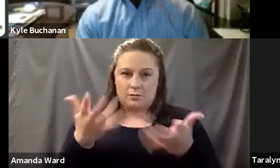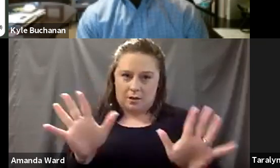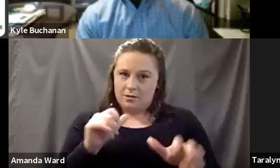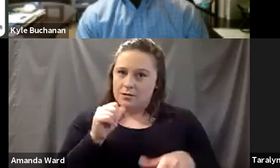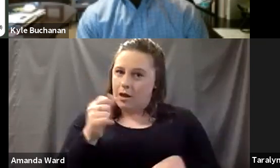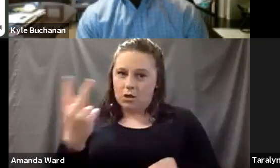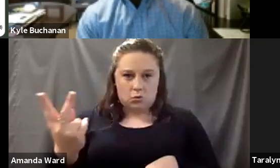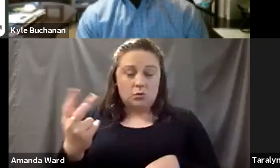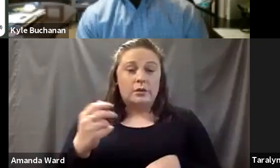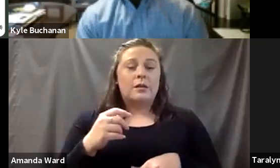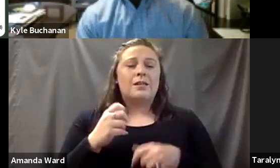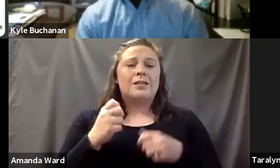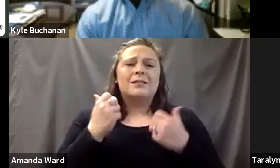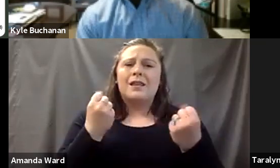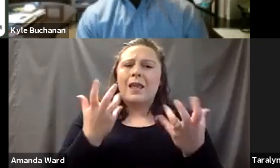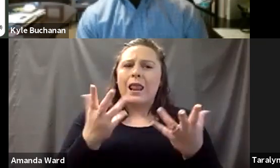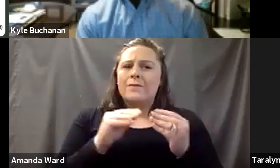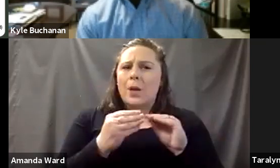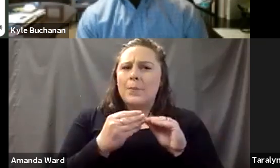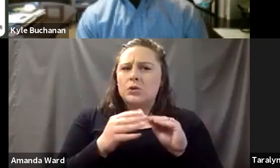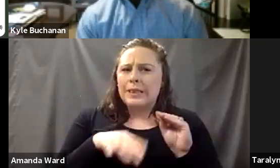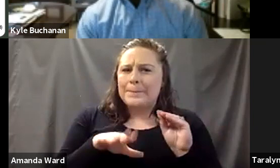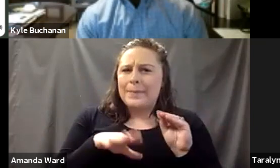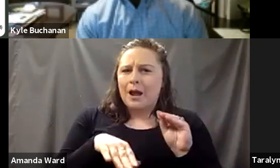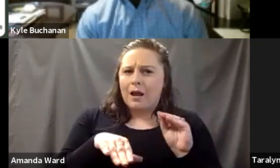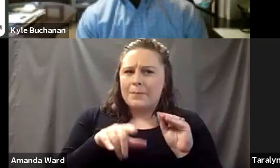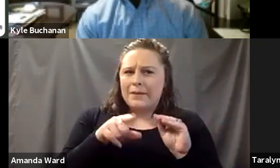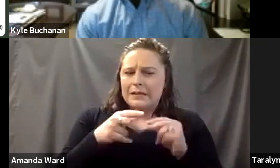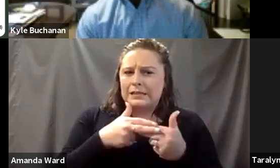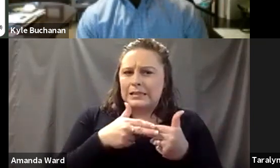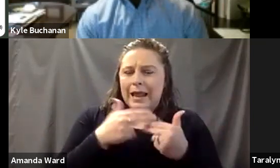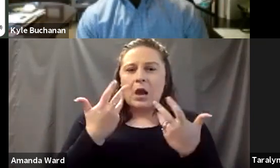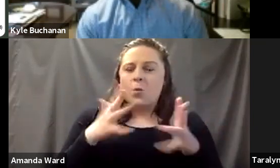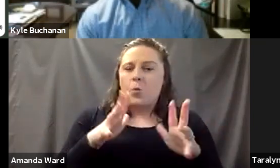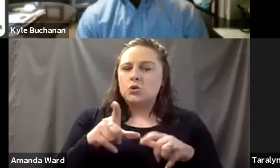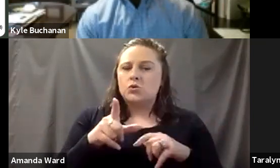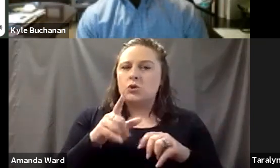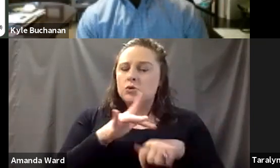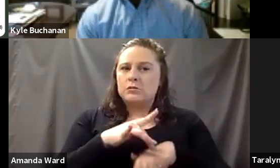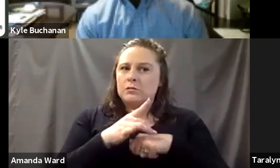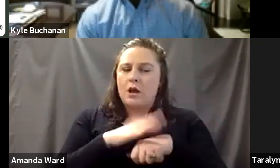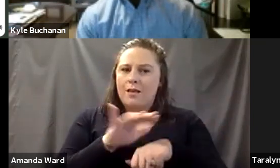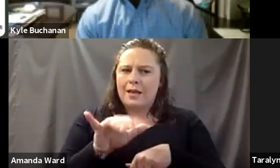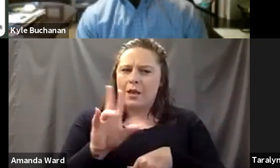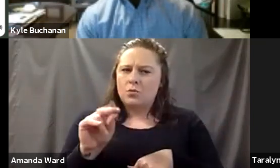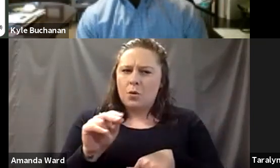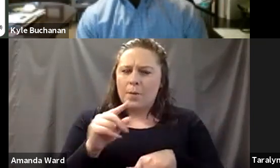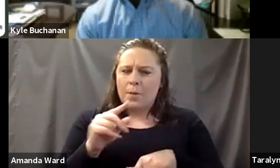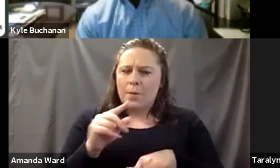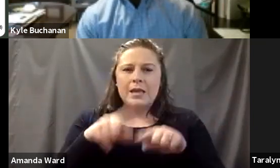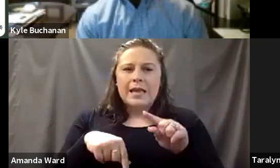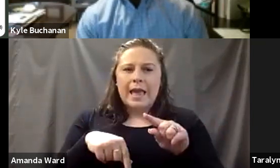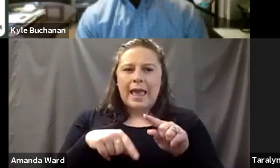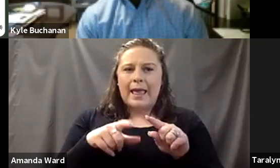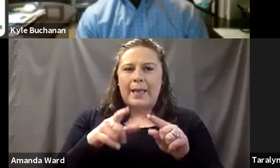other thing is that there are lots of numbers in the bottom of this slide. And I don't want you to get hung up on this because we cannot play